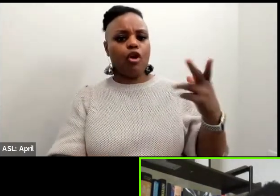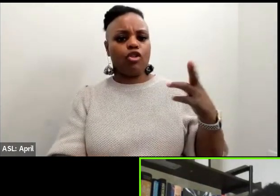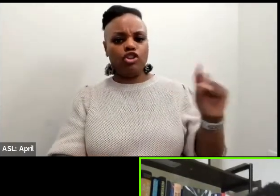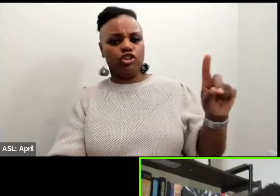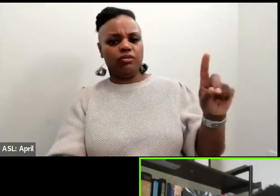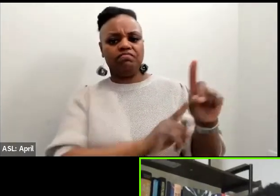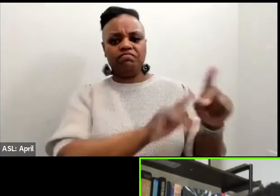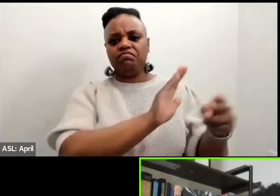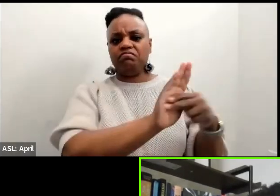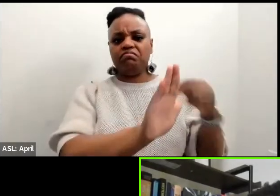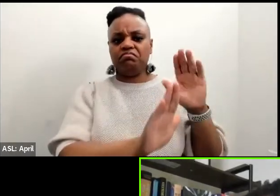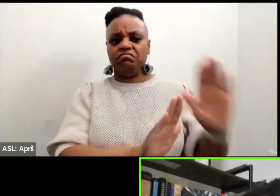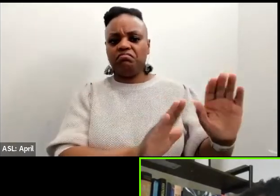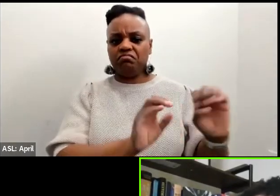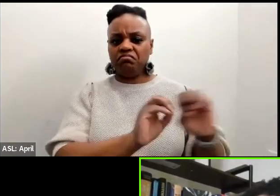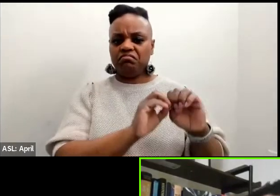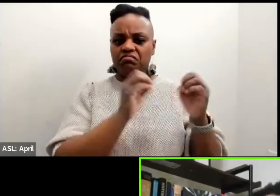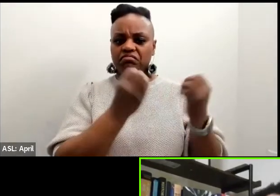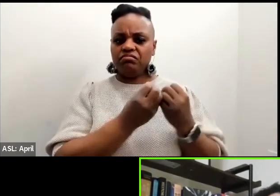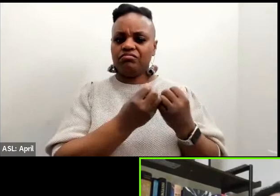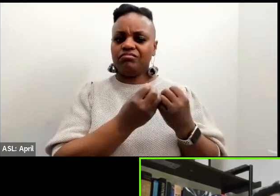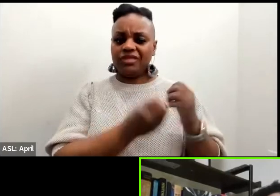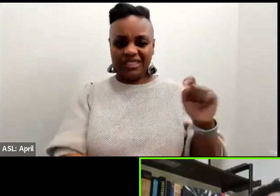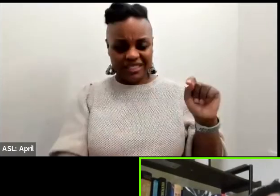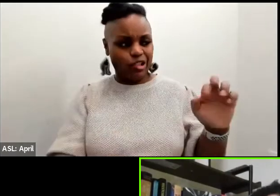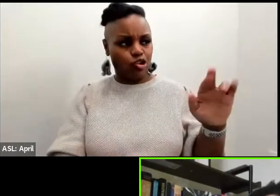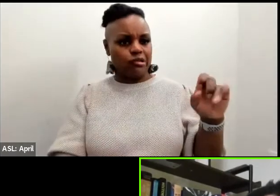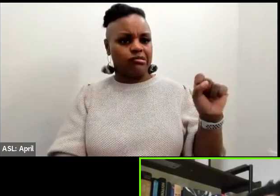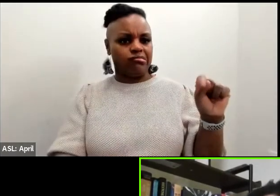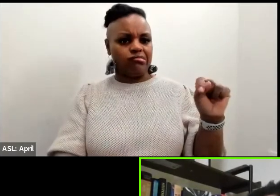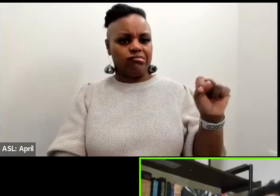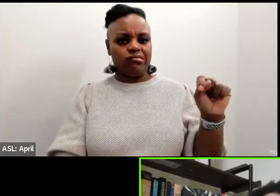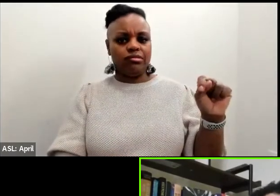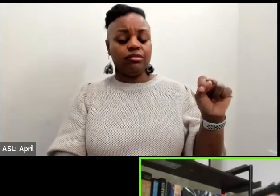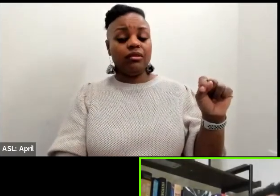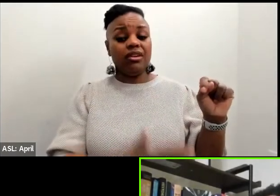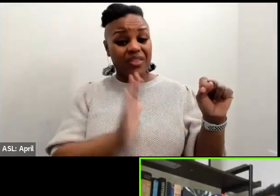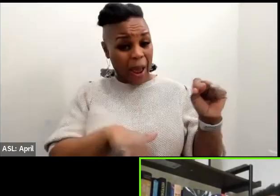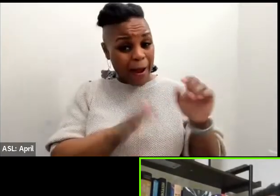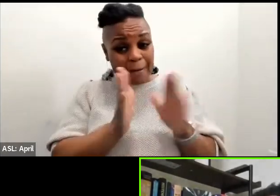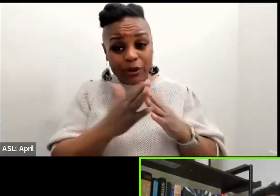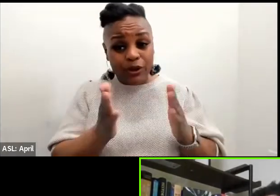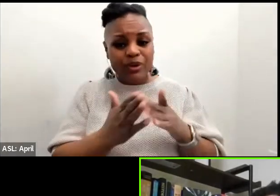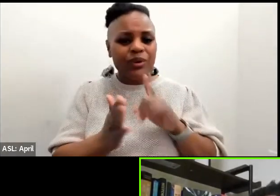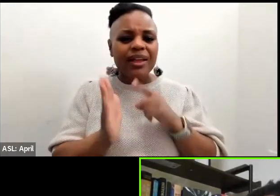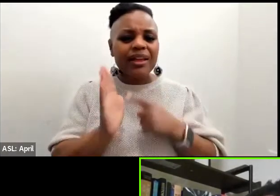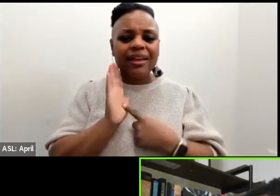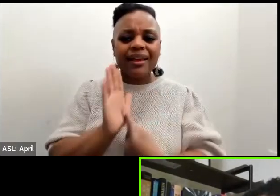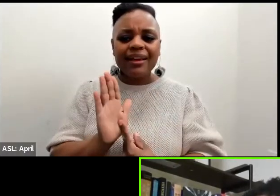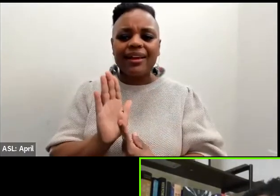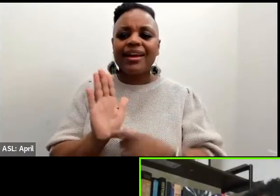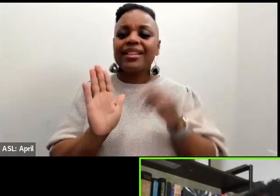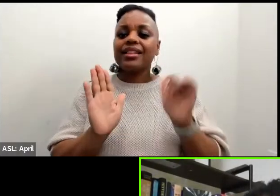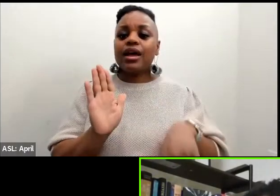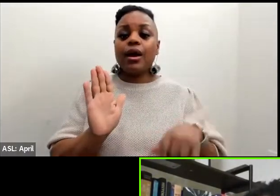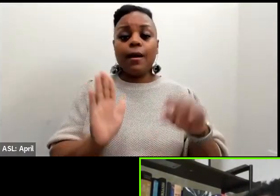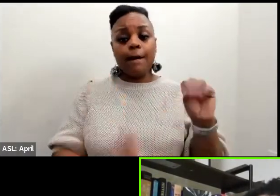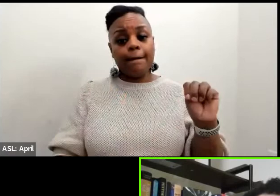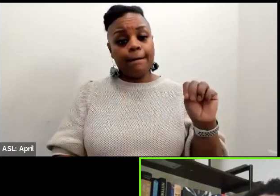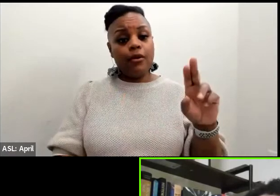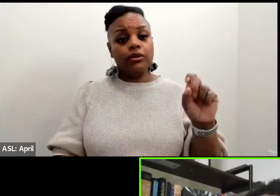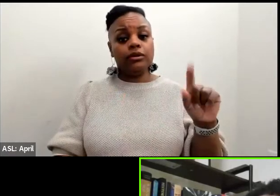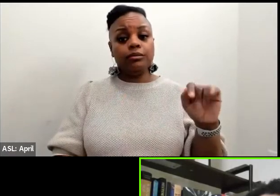is make the case that part of what we try to do is make the case that the Brotherhood is not a terrorist organization. And we start with, and we engage with one of